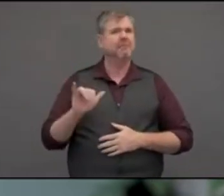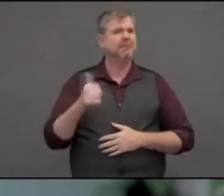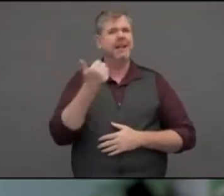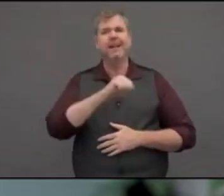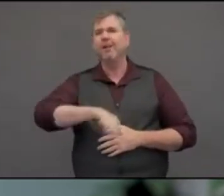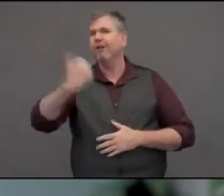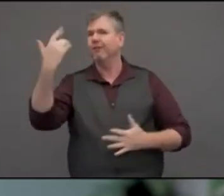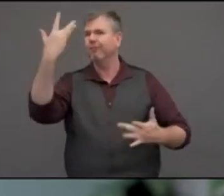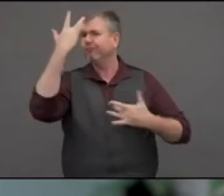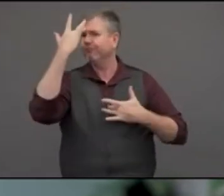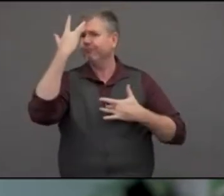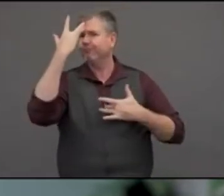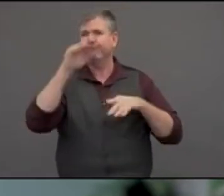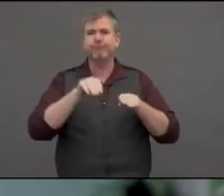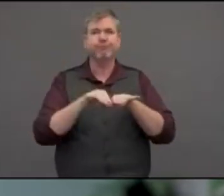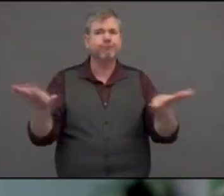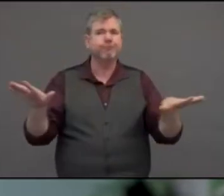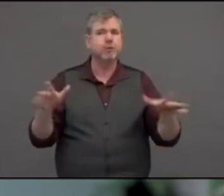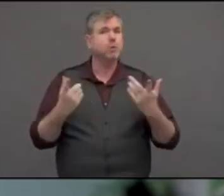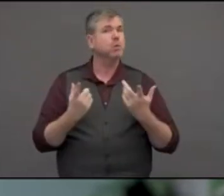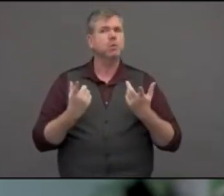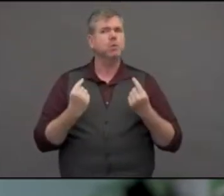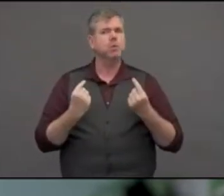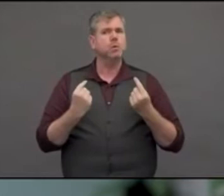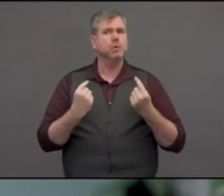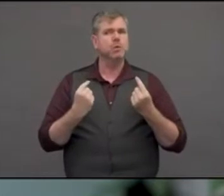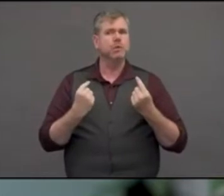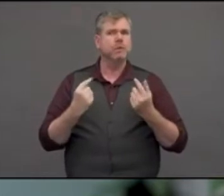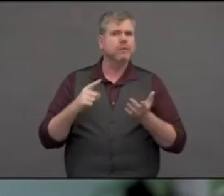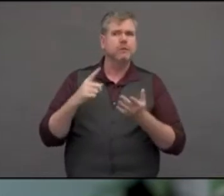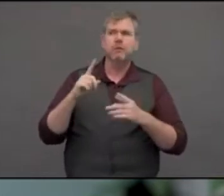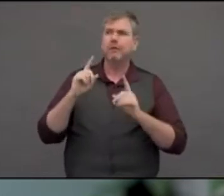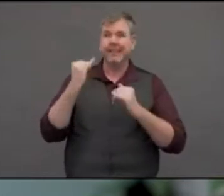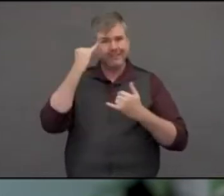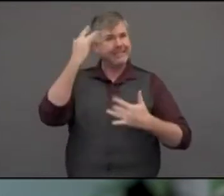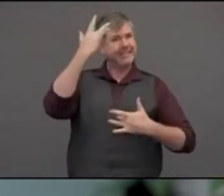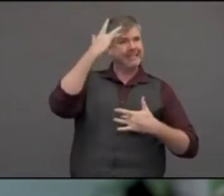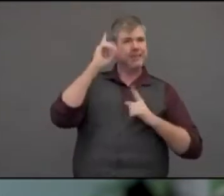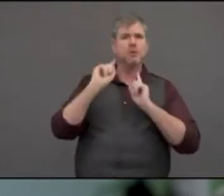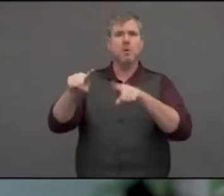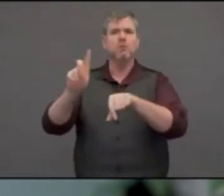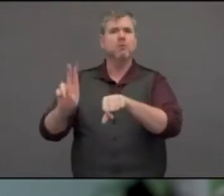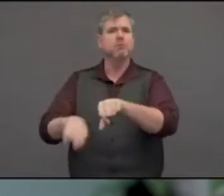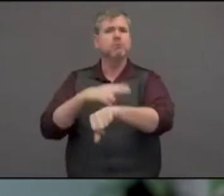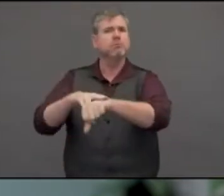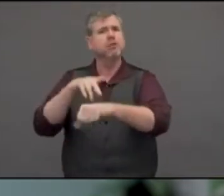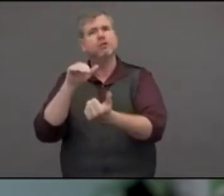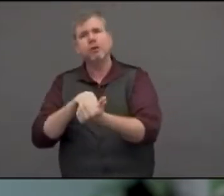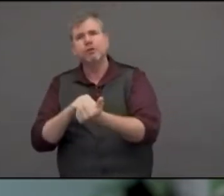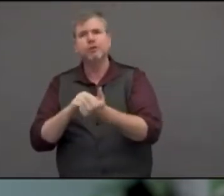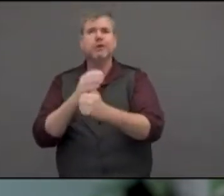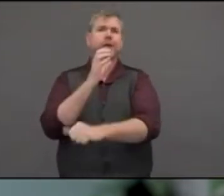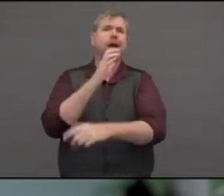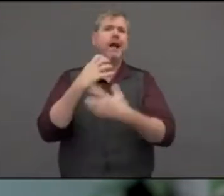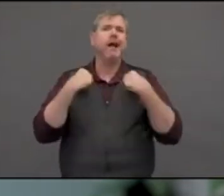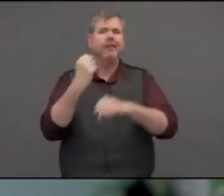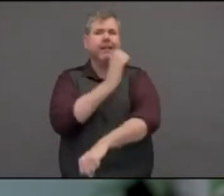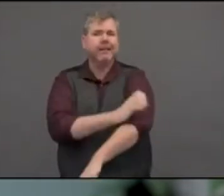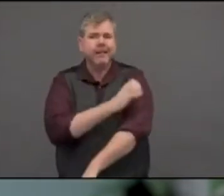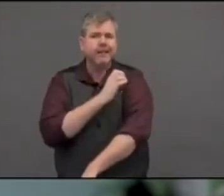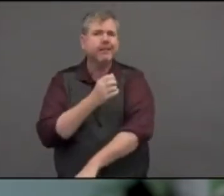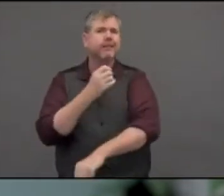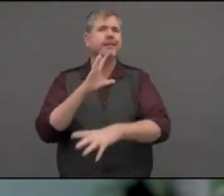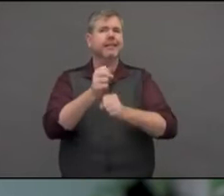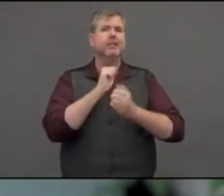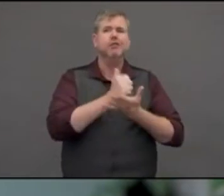primary care provider. We go to our normal doctors, our normal clinics to get treatment, to get tested. That is equally true,